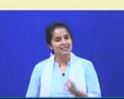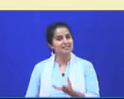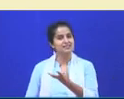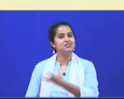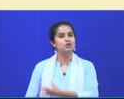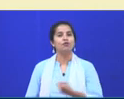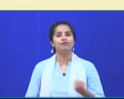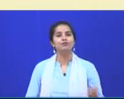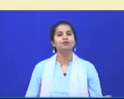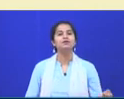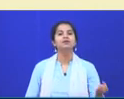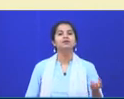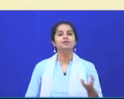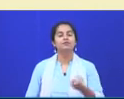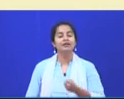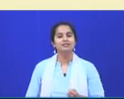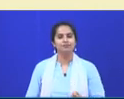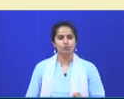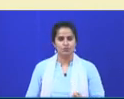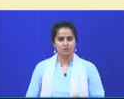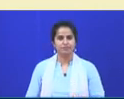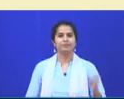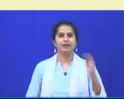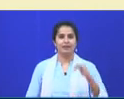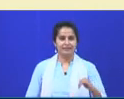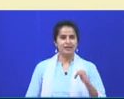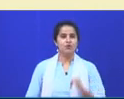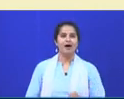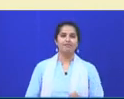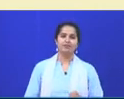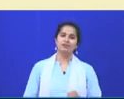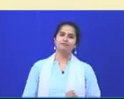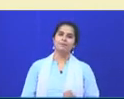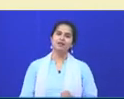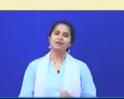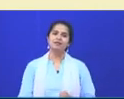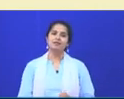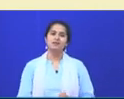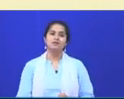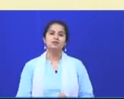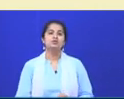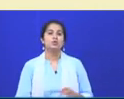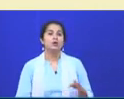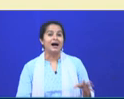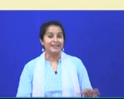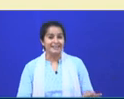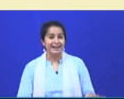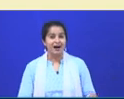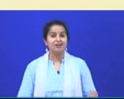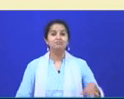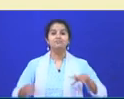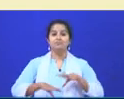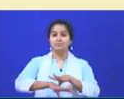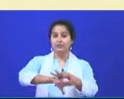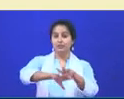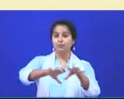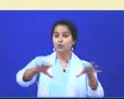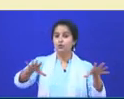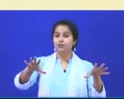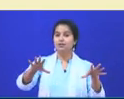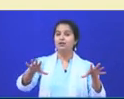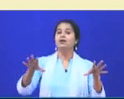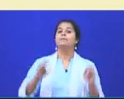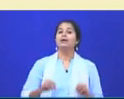is the tastiest of the various fruits. Then you have in the feminine, so gaika in